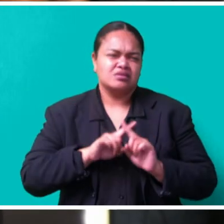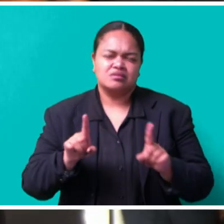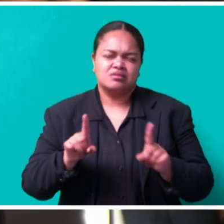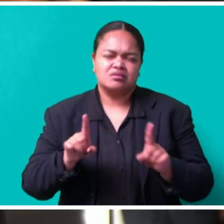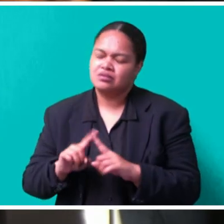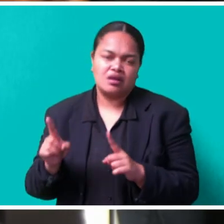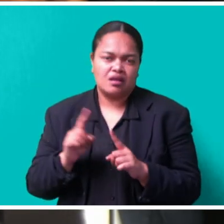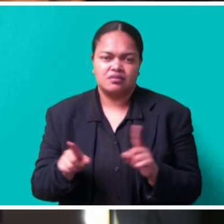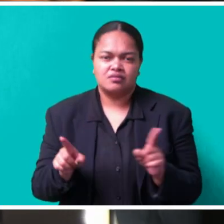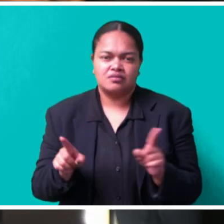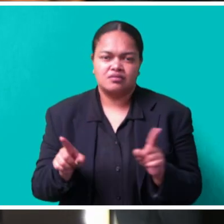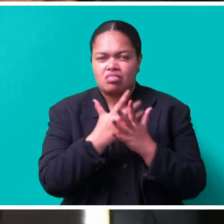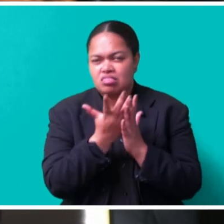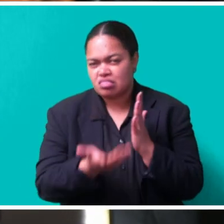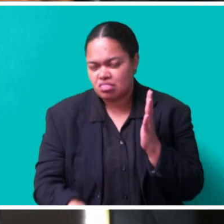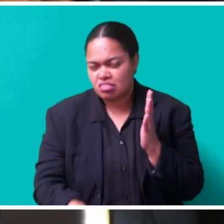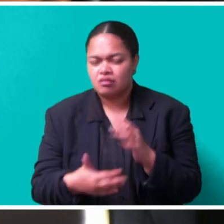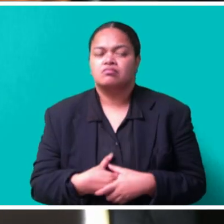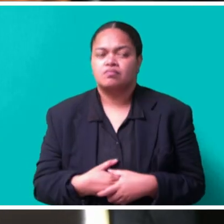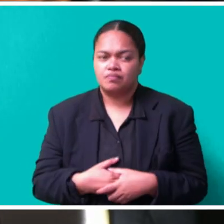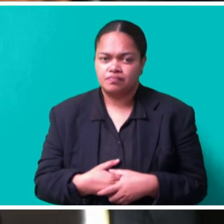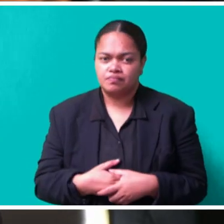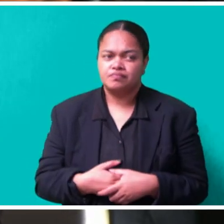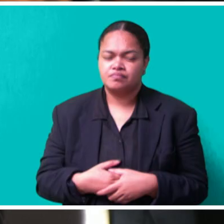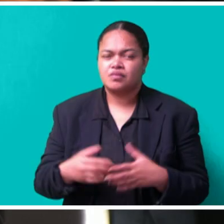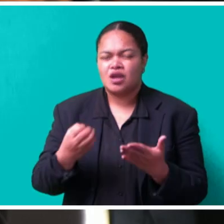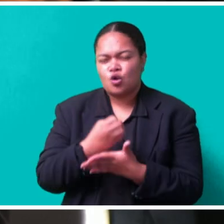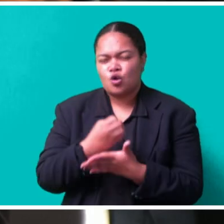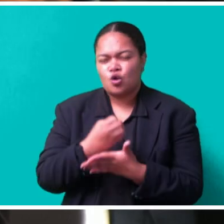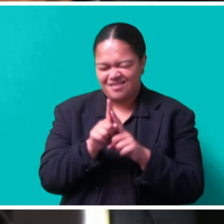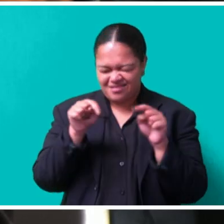direct humanitarian consequences for small and open economies such as Fiji.